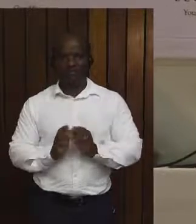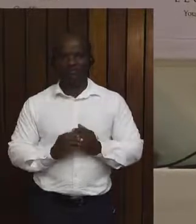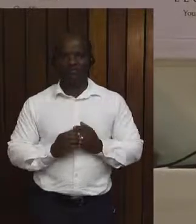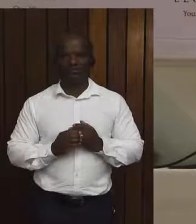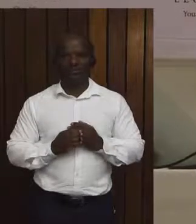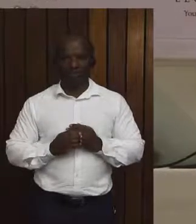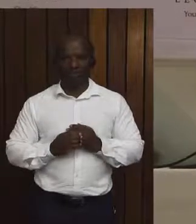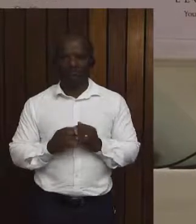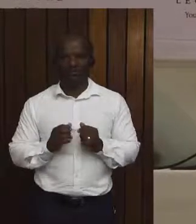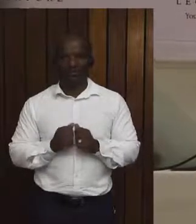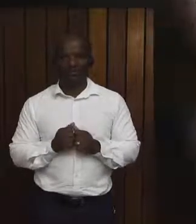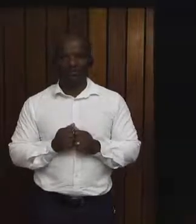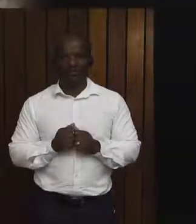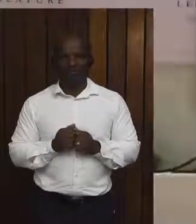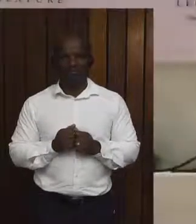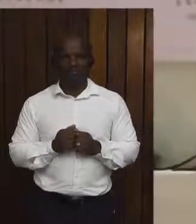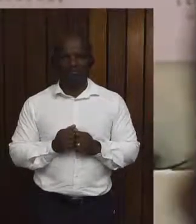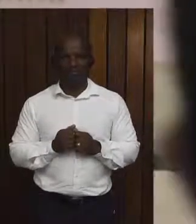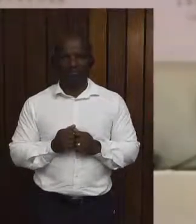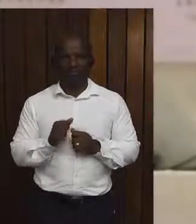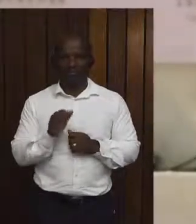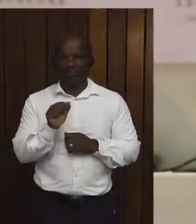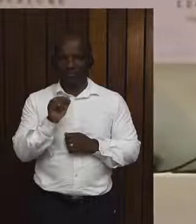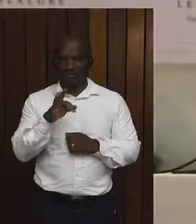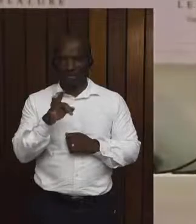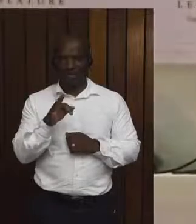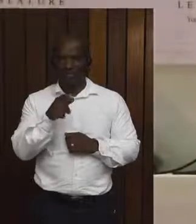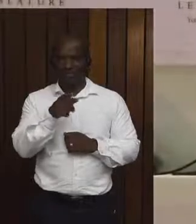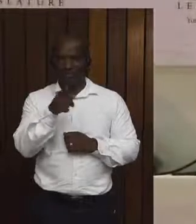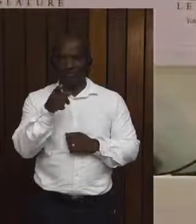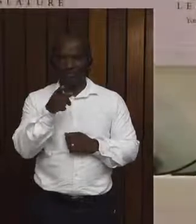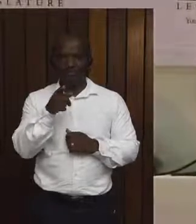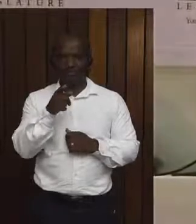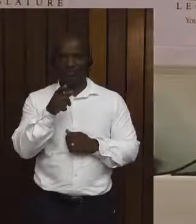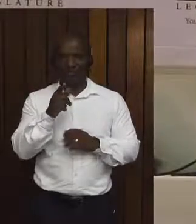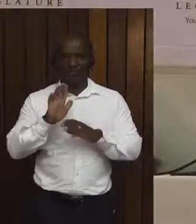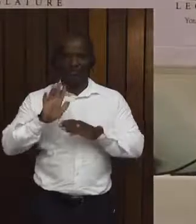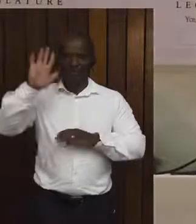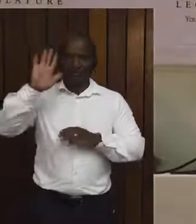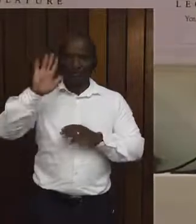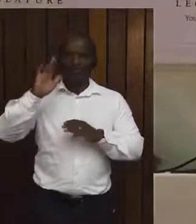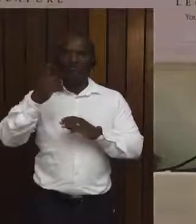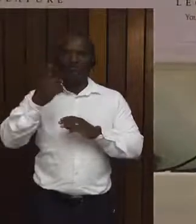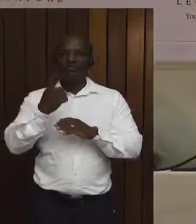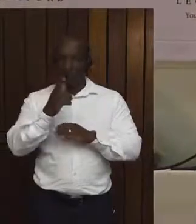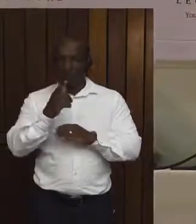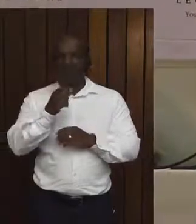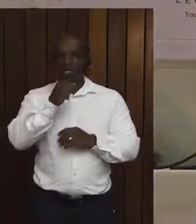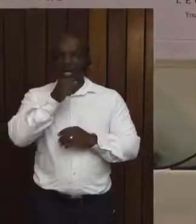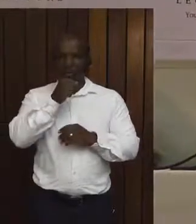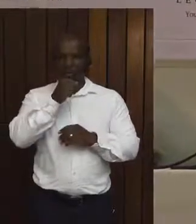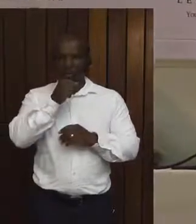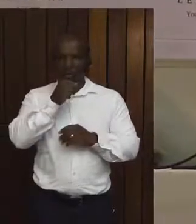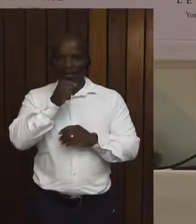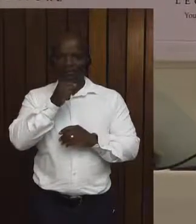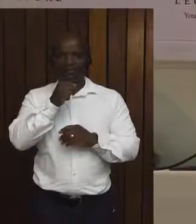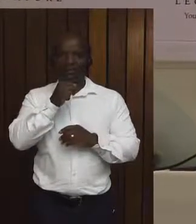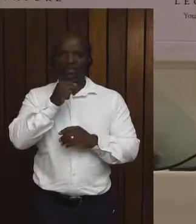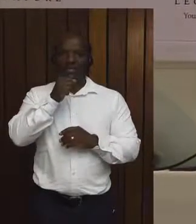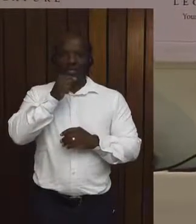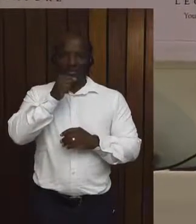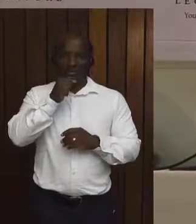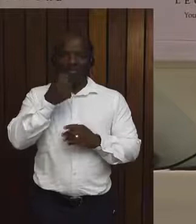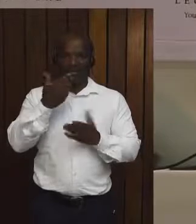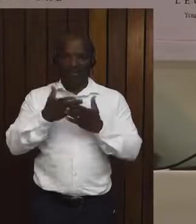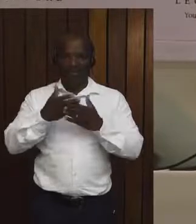our masks on. If you are speaking, you obviously can remove your mask when you speak, but I'm asking that we